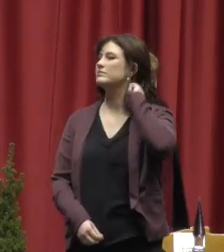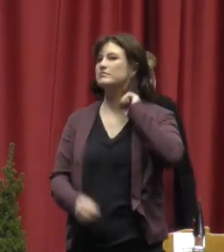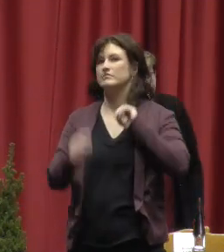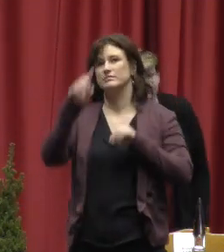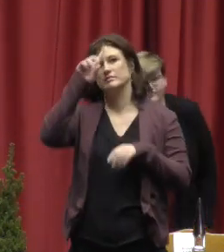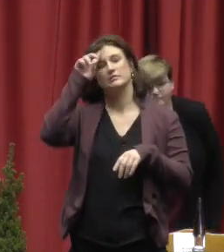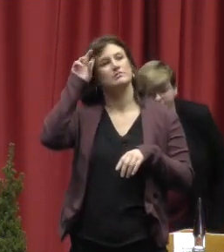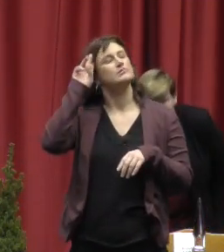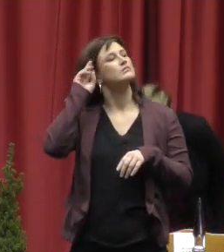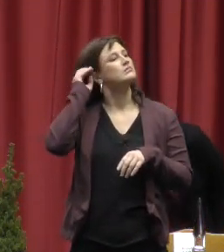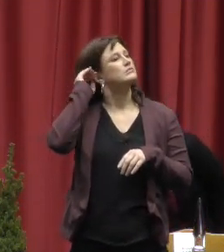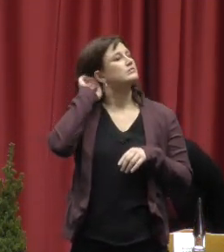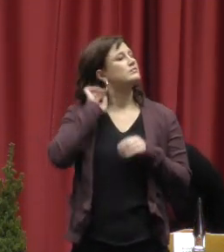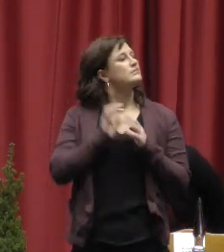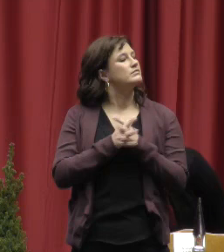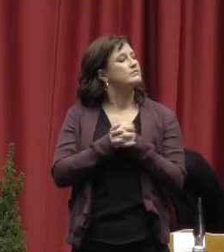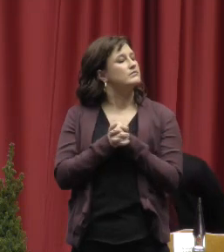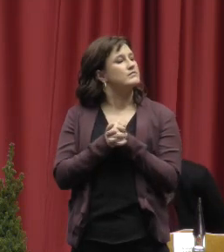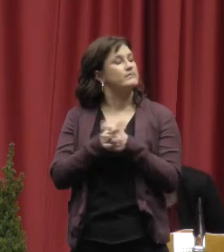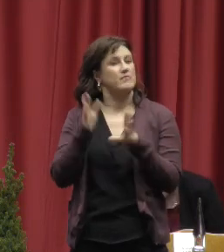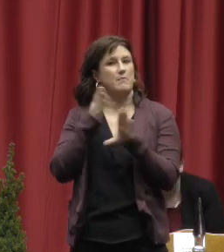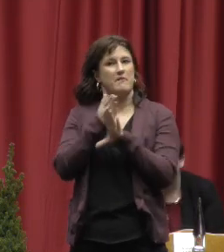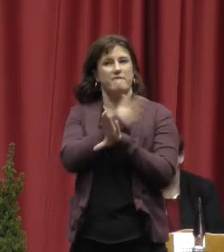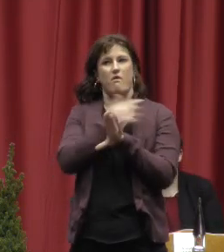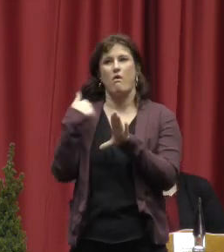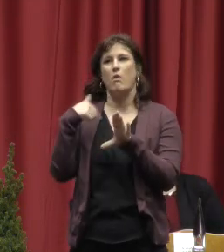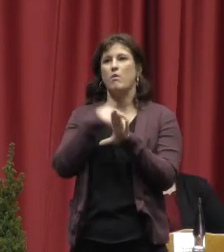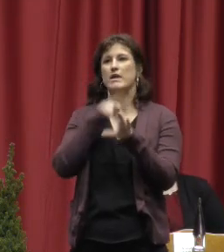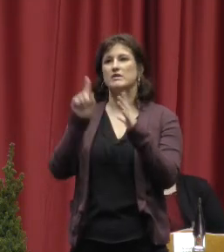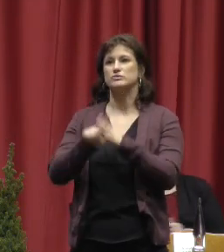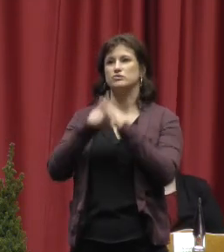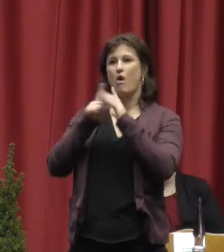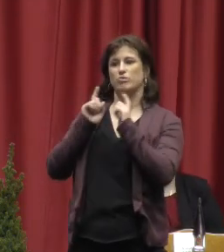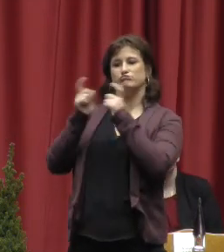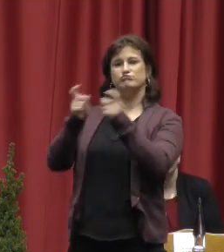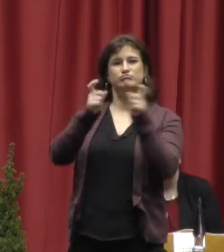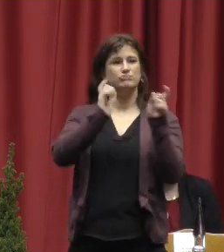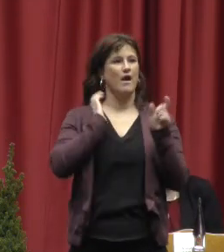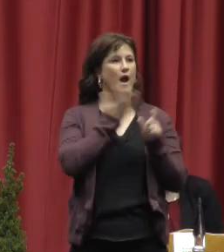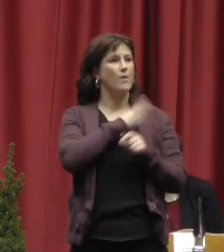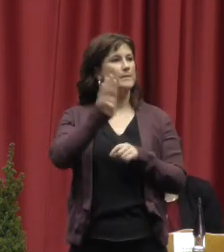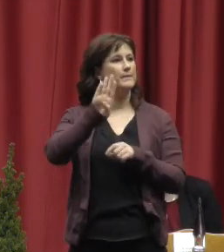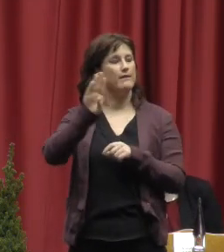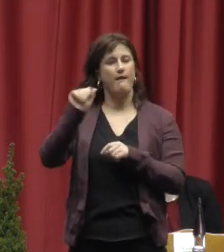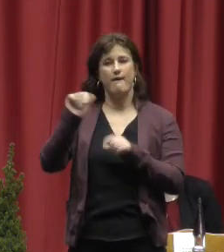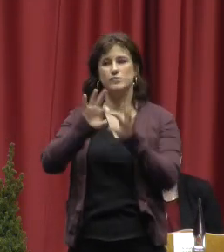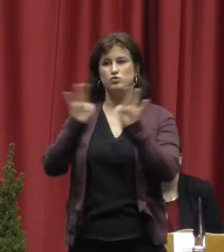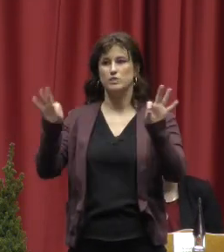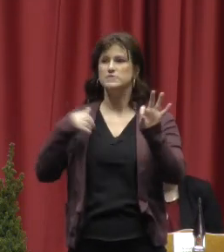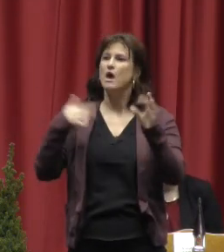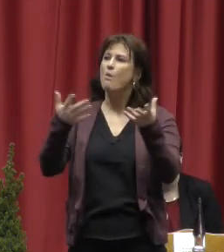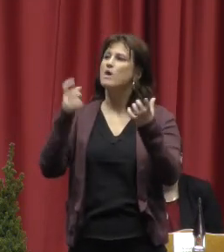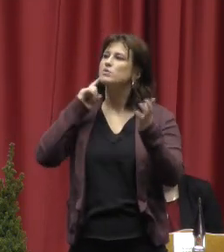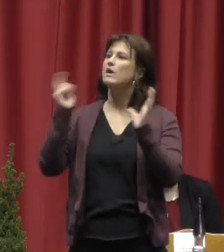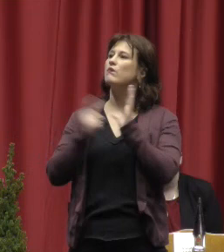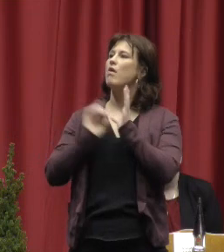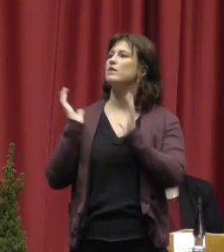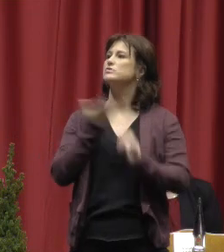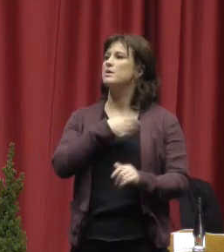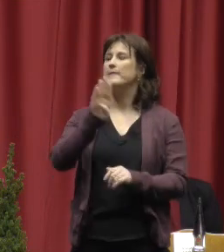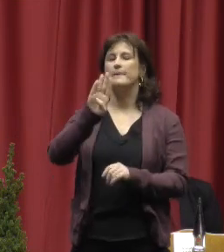Before we begin awarding our BBA degrees, I'd like to acknowledge the BBA candidates who have earned